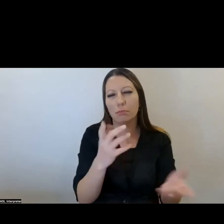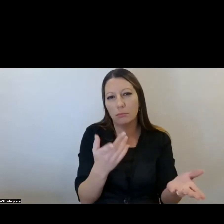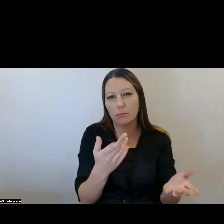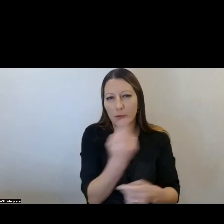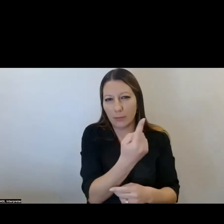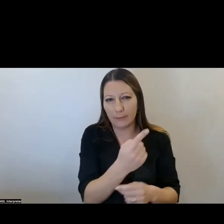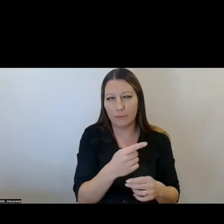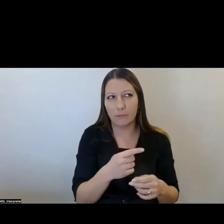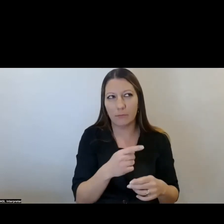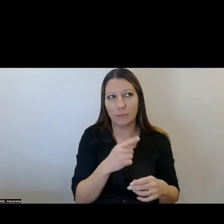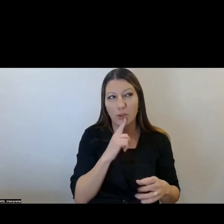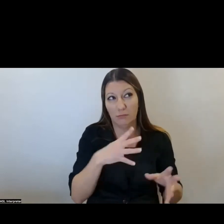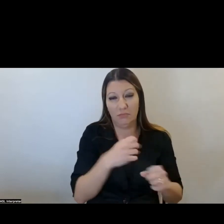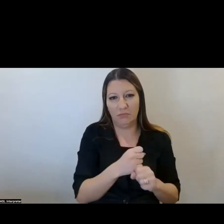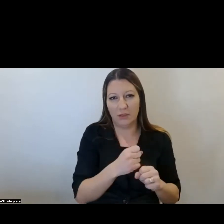So